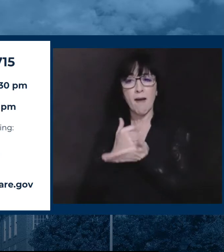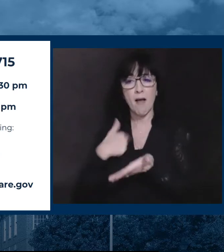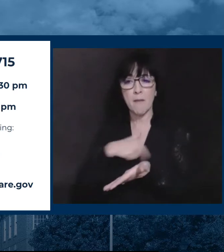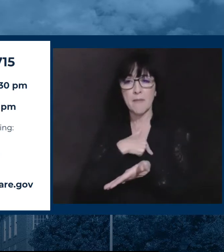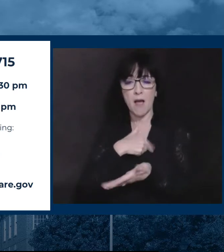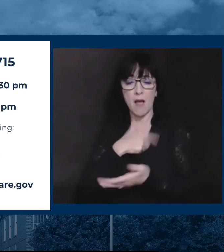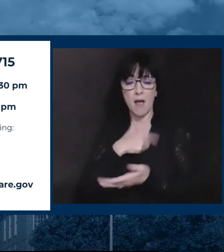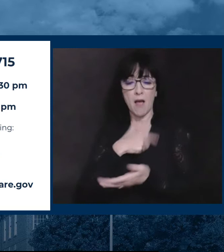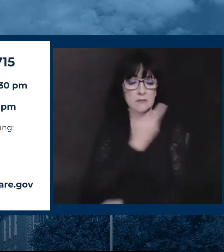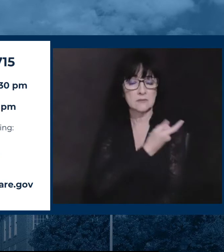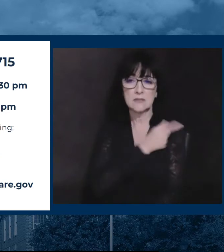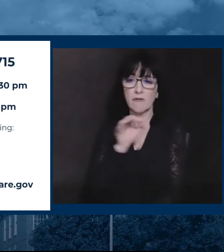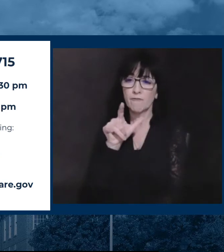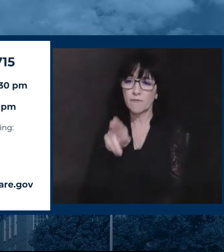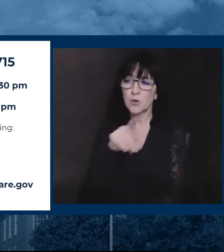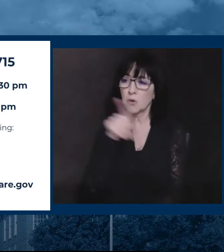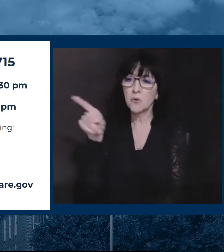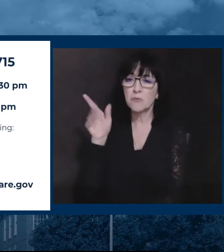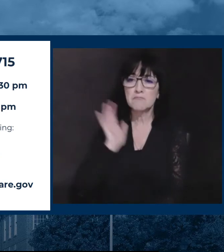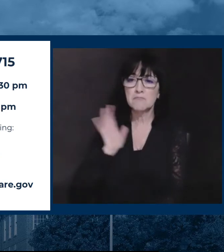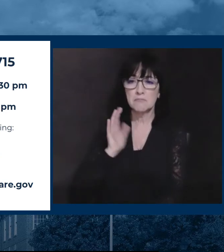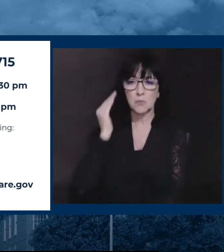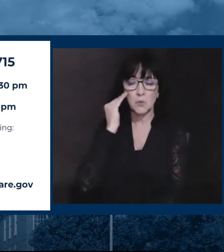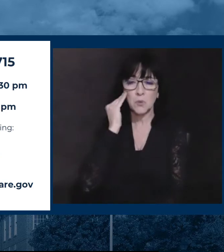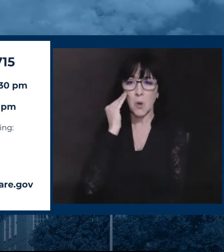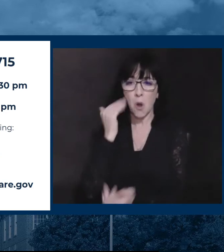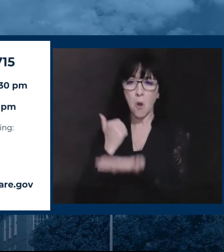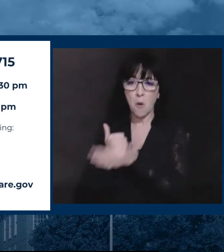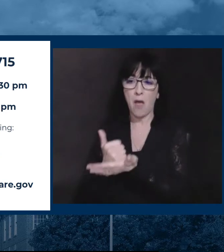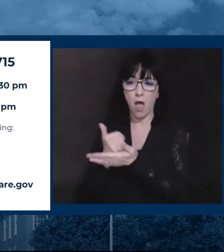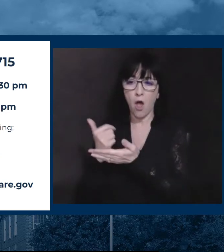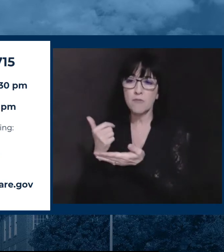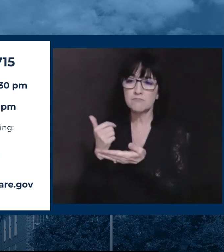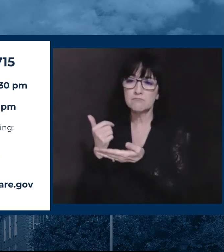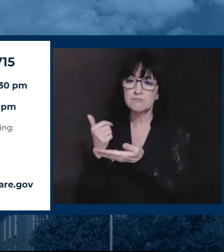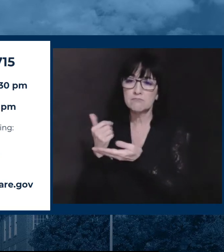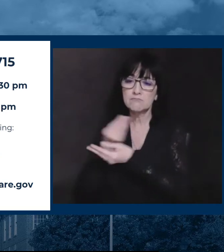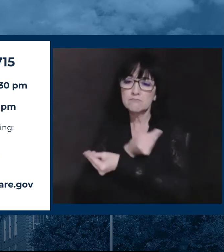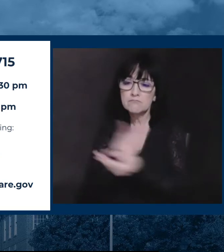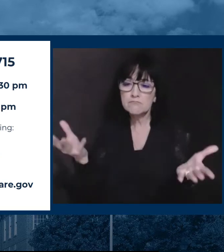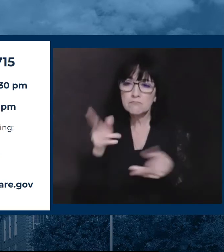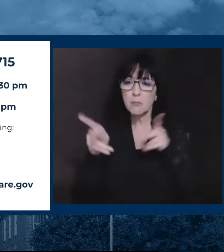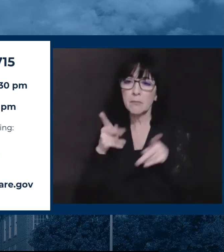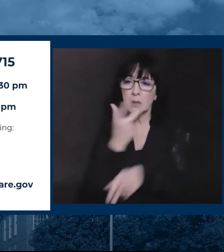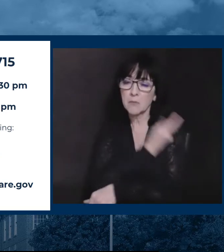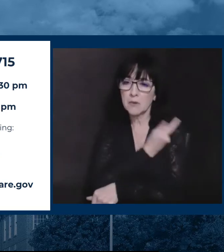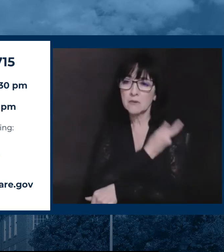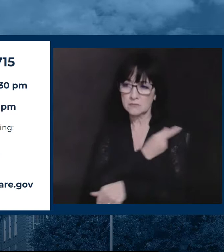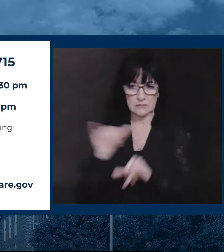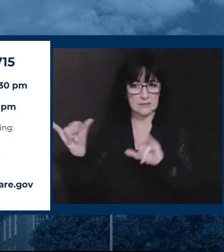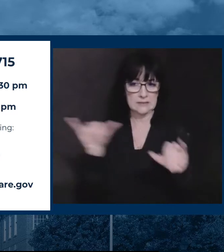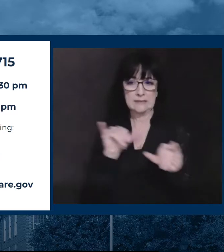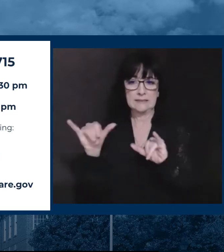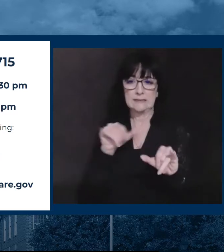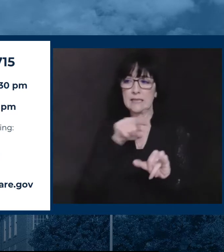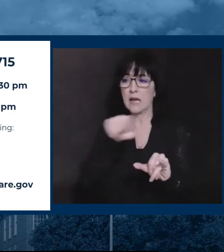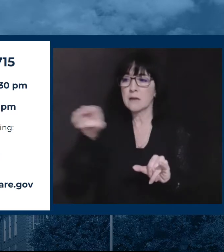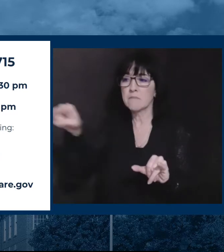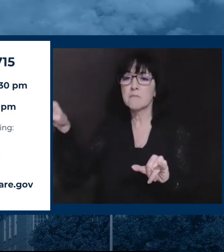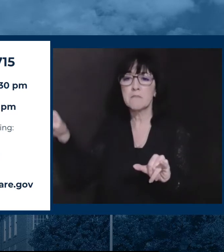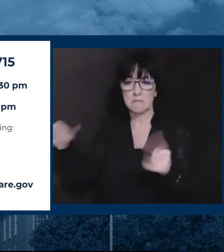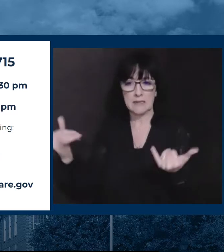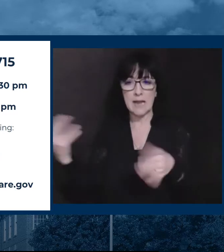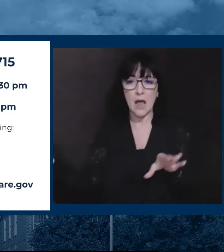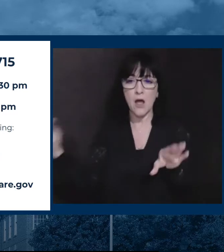think, 500,000 or so doses over a 3 or 4 month period of time. And we've got to have a better